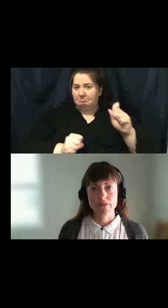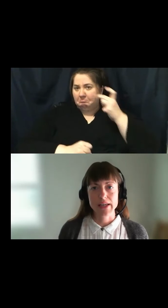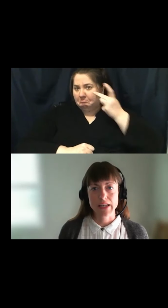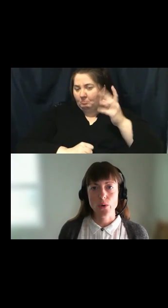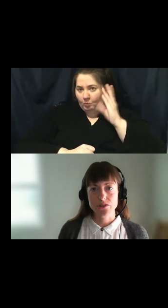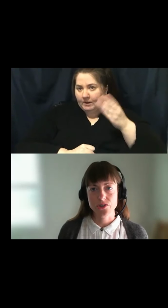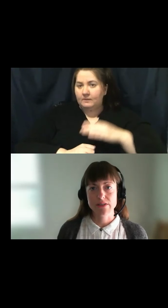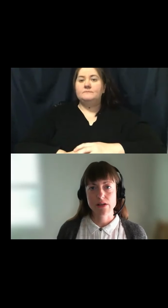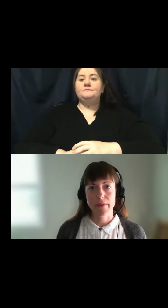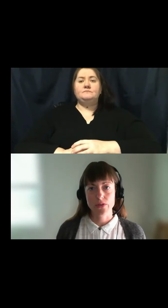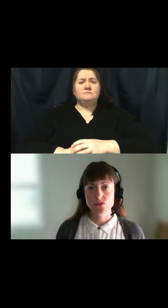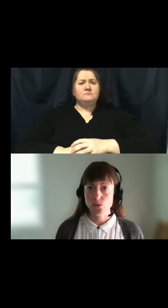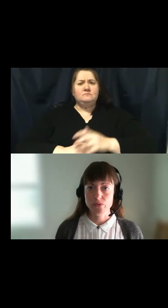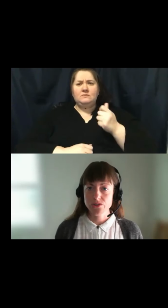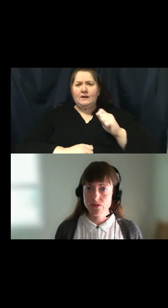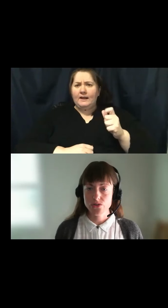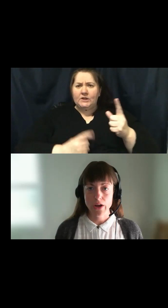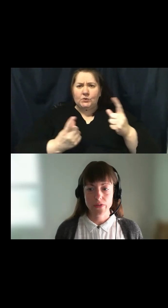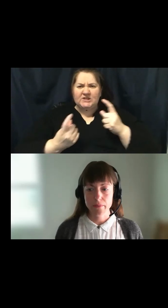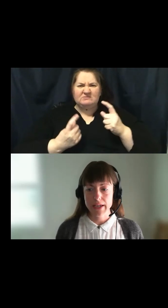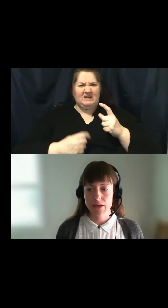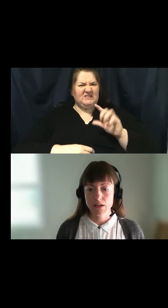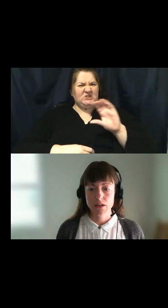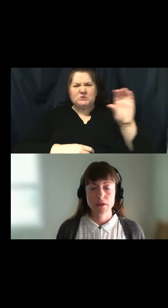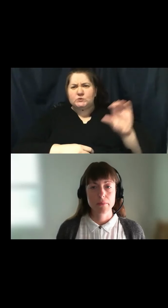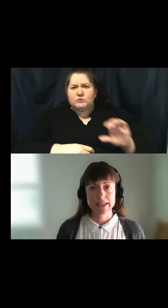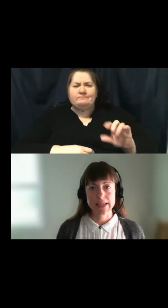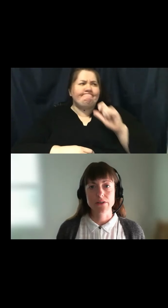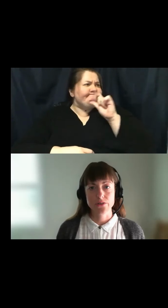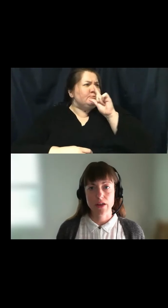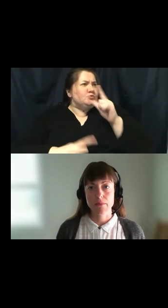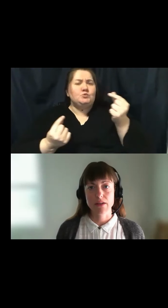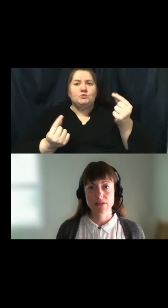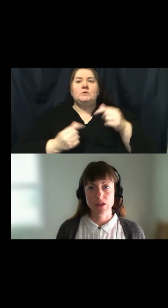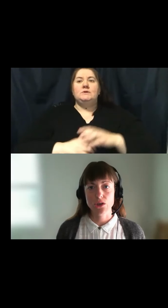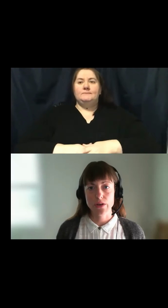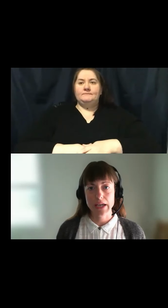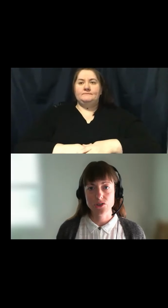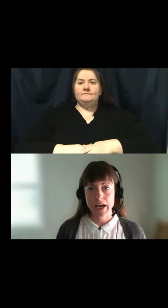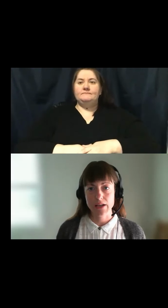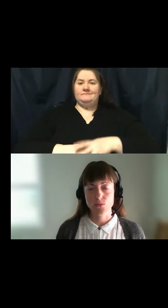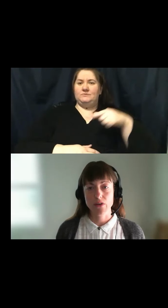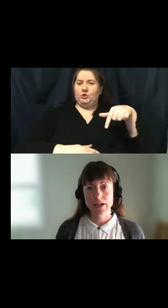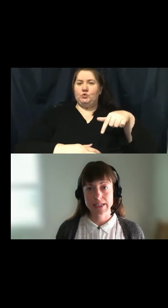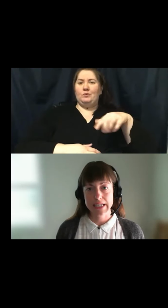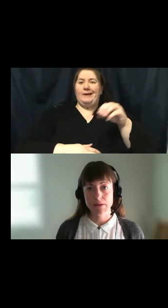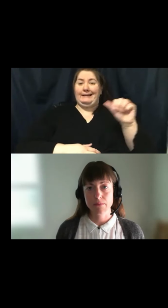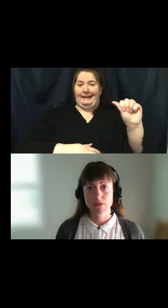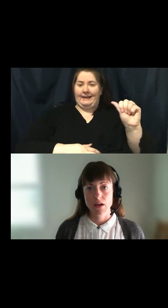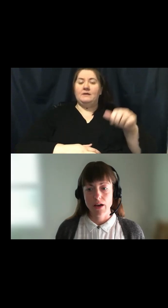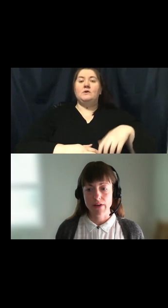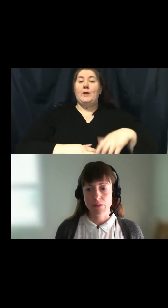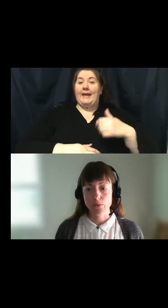If you have any questions about the Zoom features throughout the meeting, please enter them into the Q&A chat, and we've got a